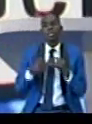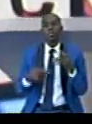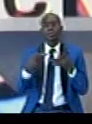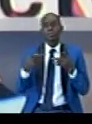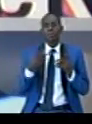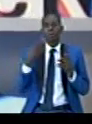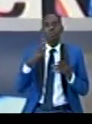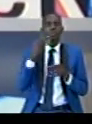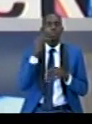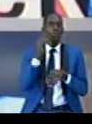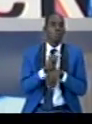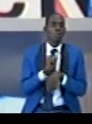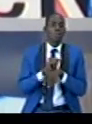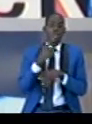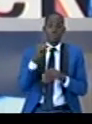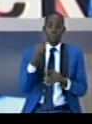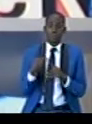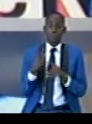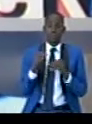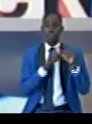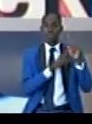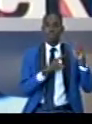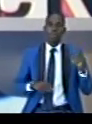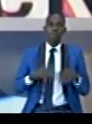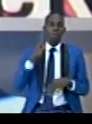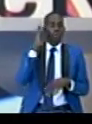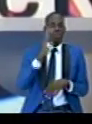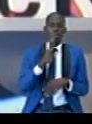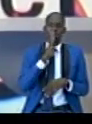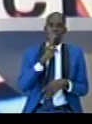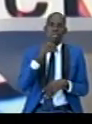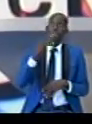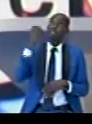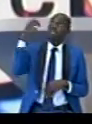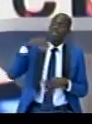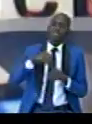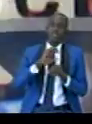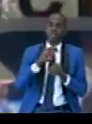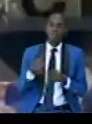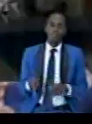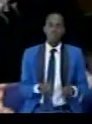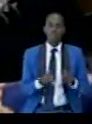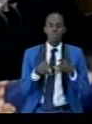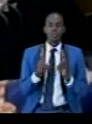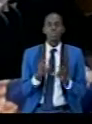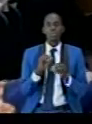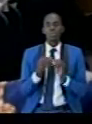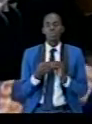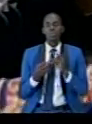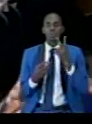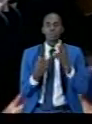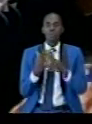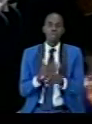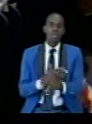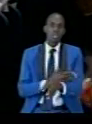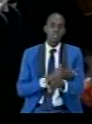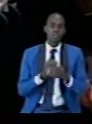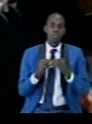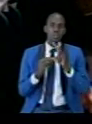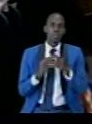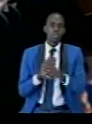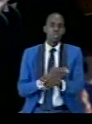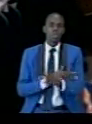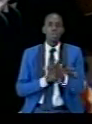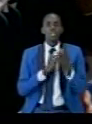The word of God will be the light in your pathway. We come to number two. Number two is